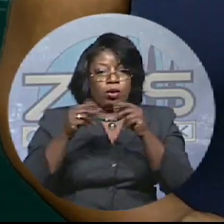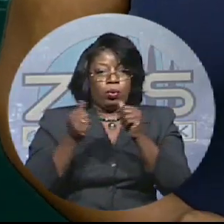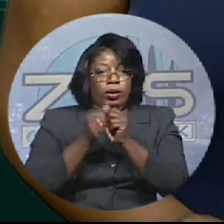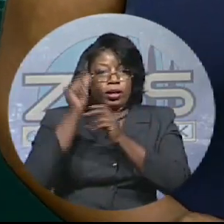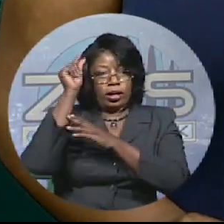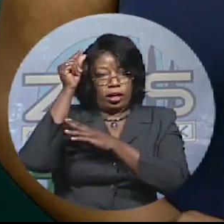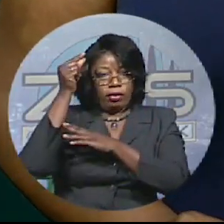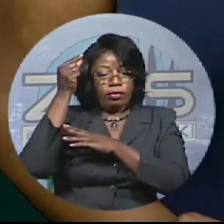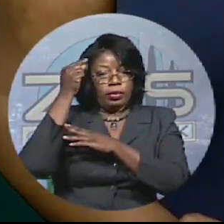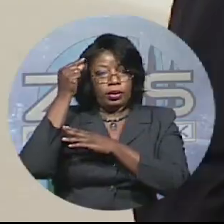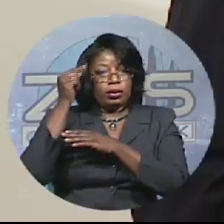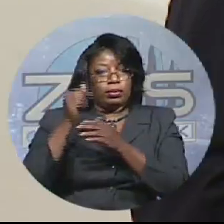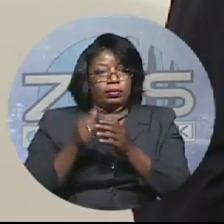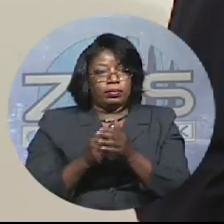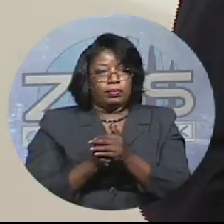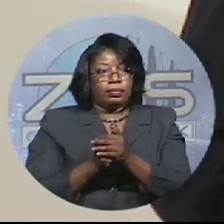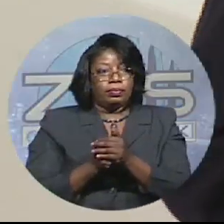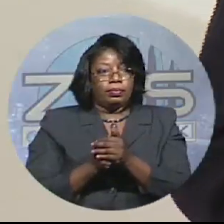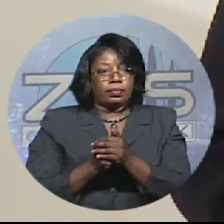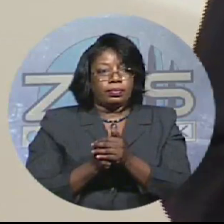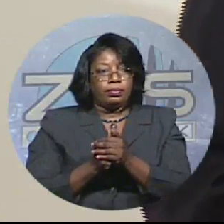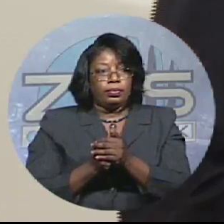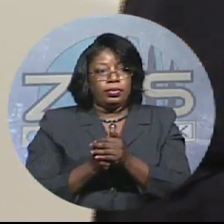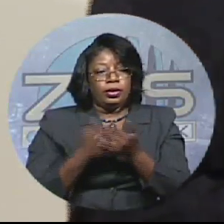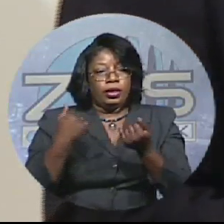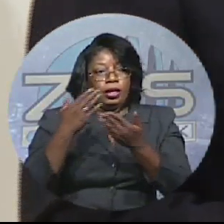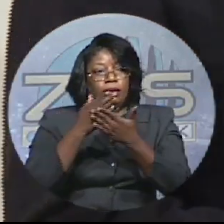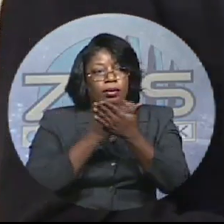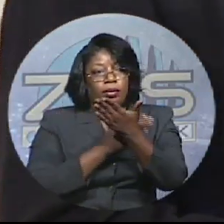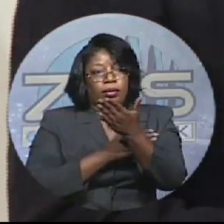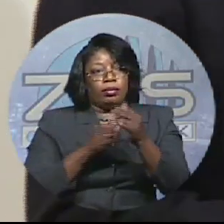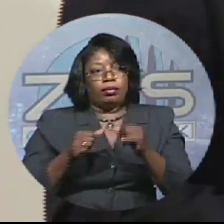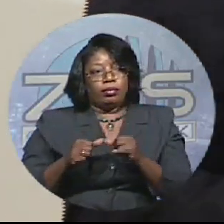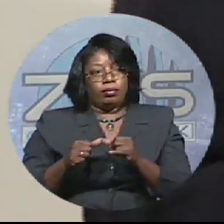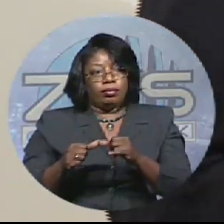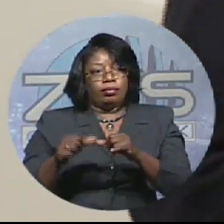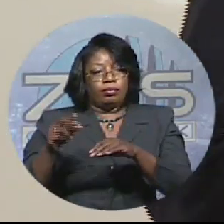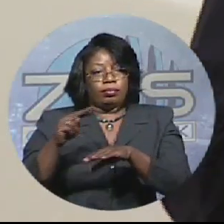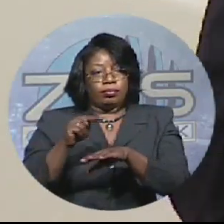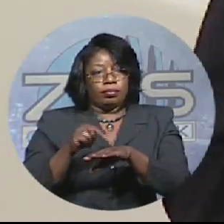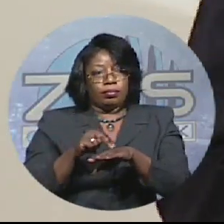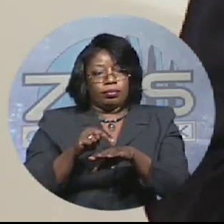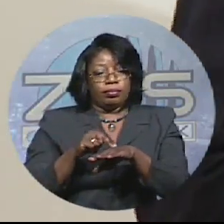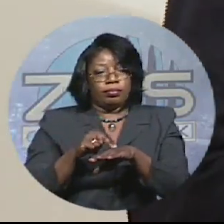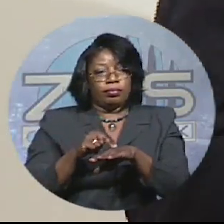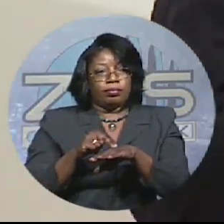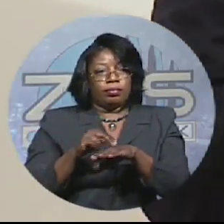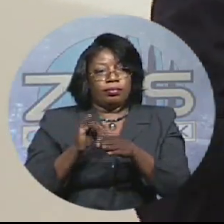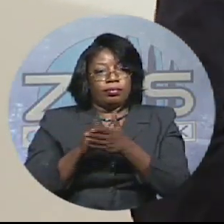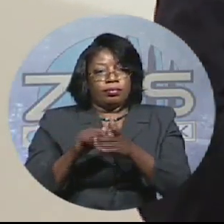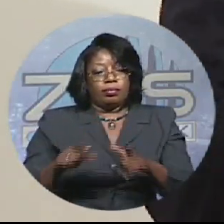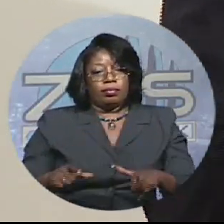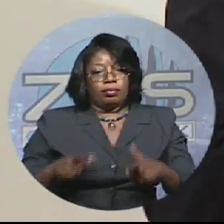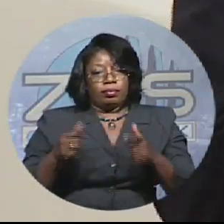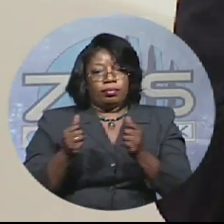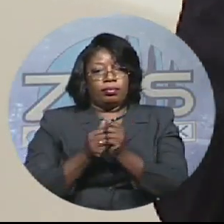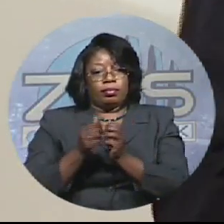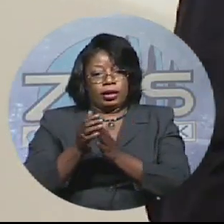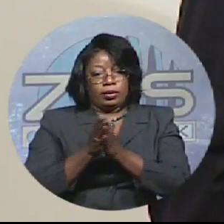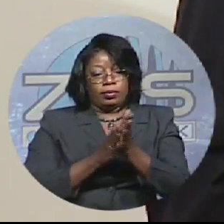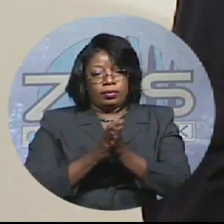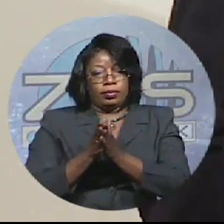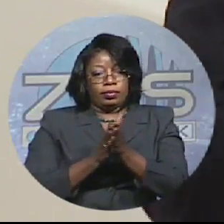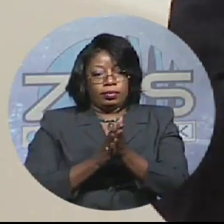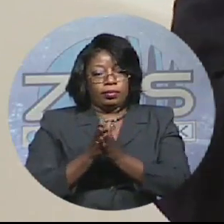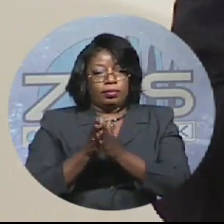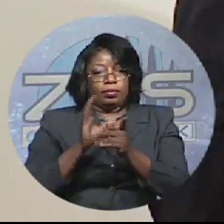government of the Bahamas. It is through developing a sustainable Nassau that is alive with exciting cultural